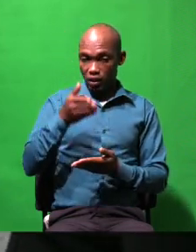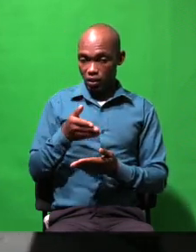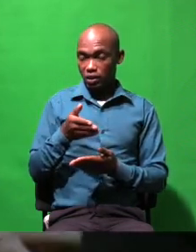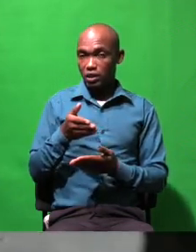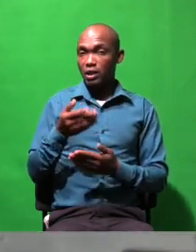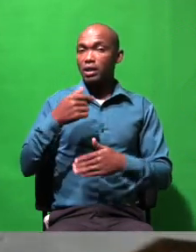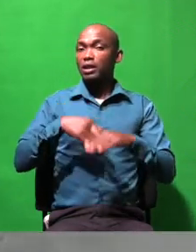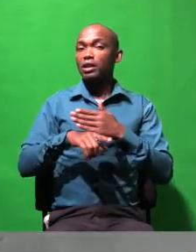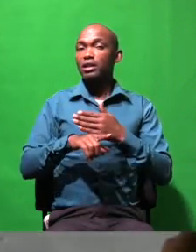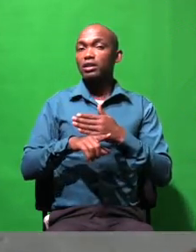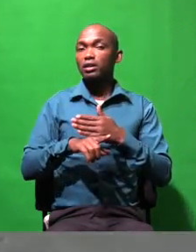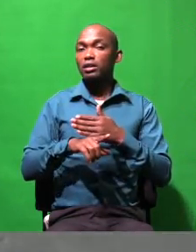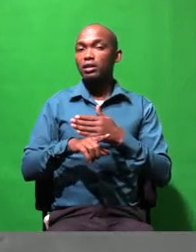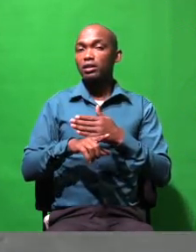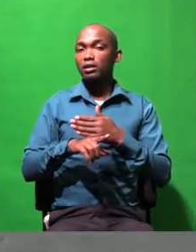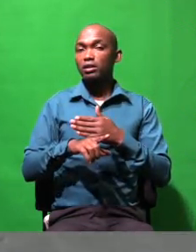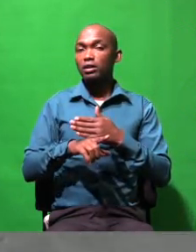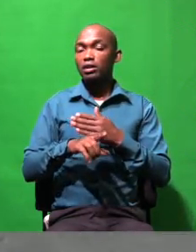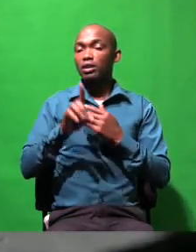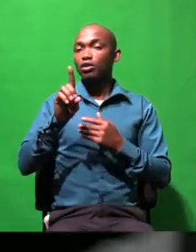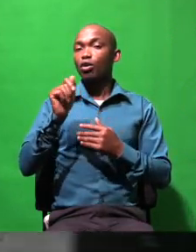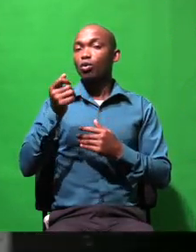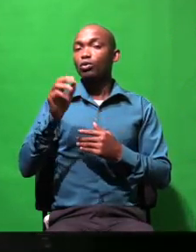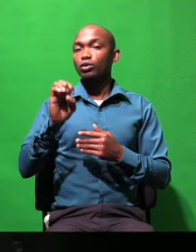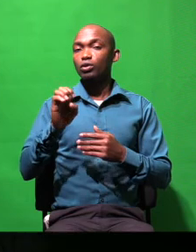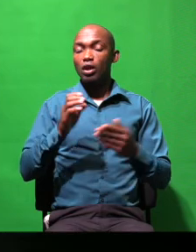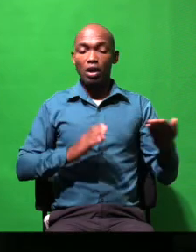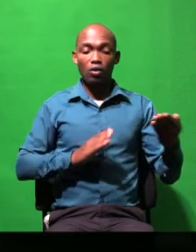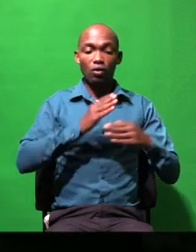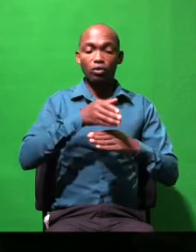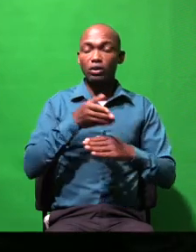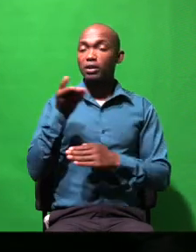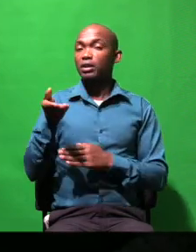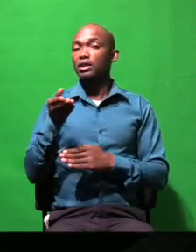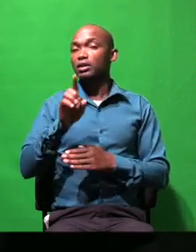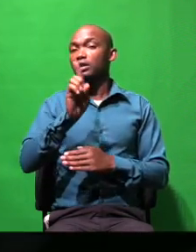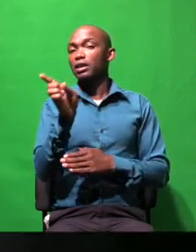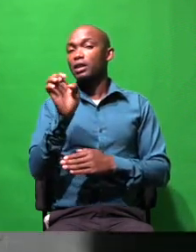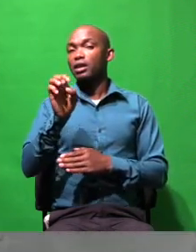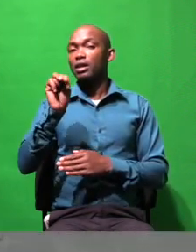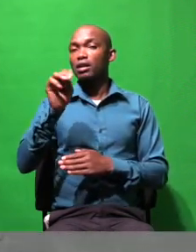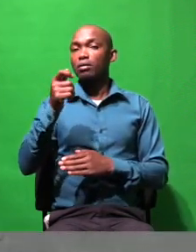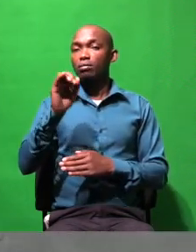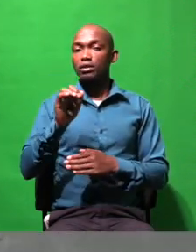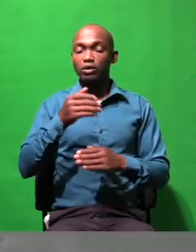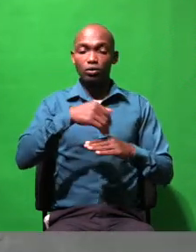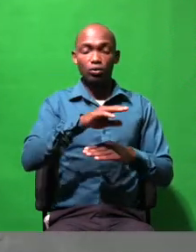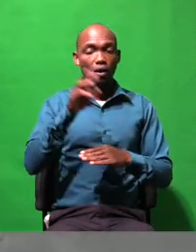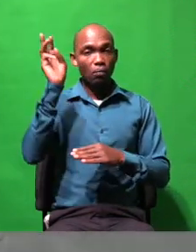the daughters obtained after crossing these gametes of our